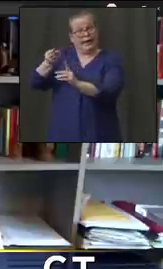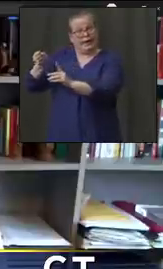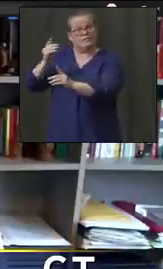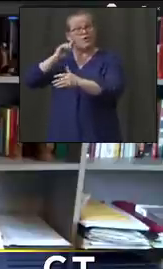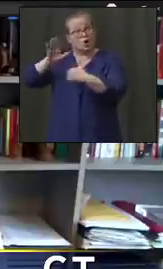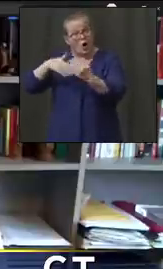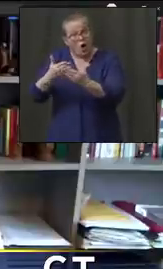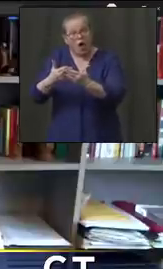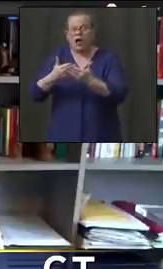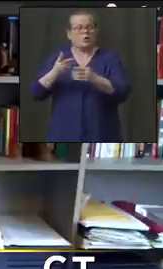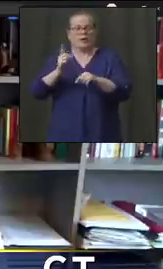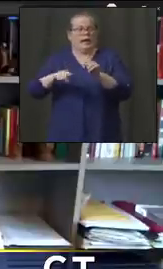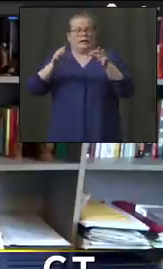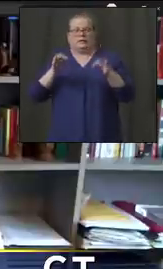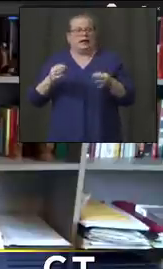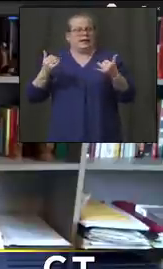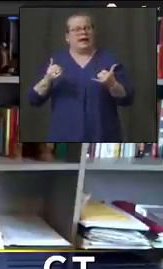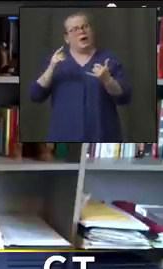COVID virus.